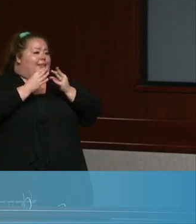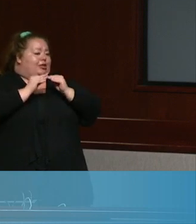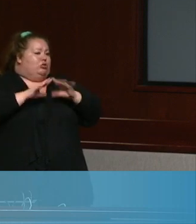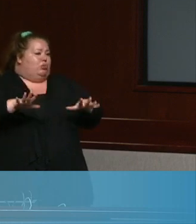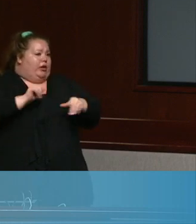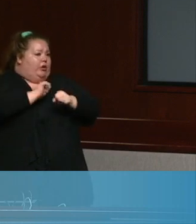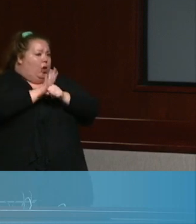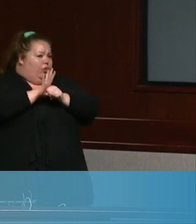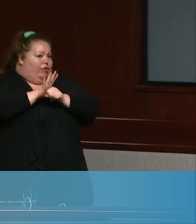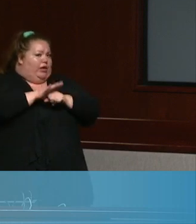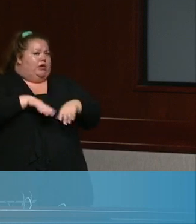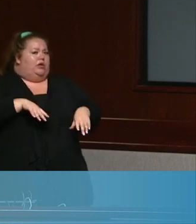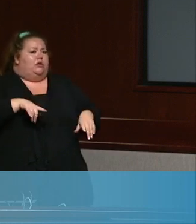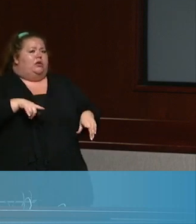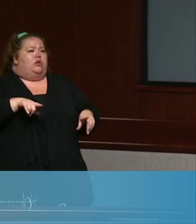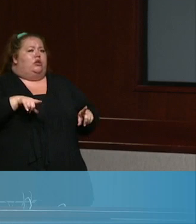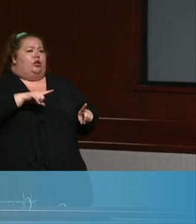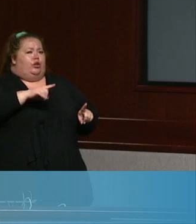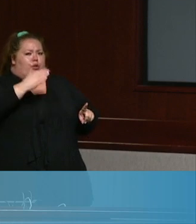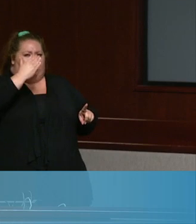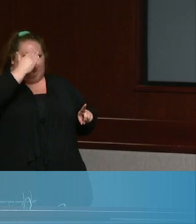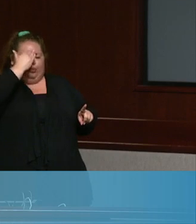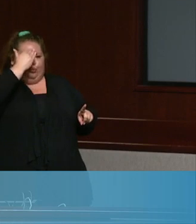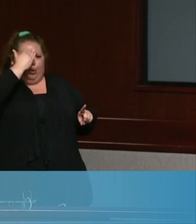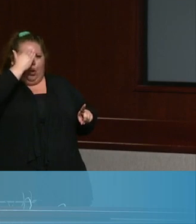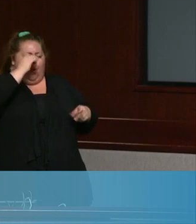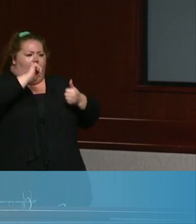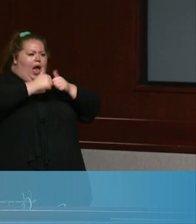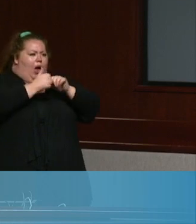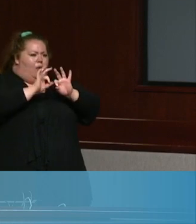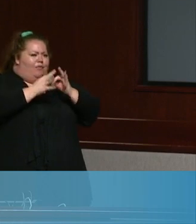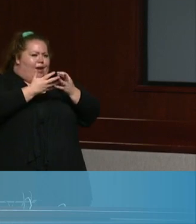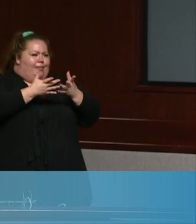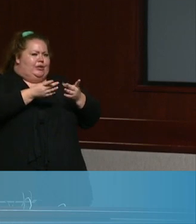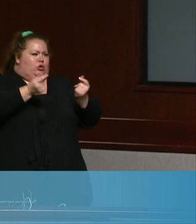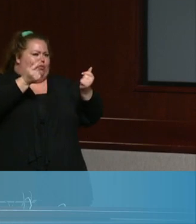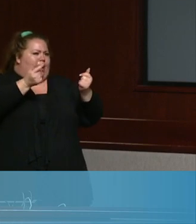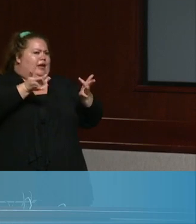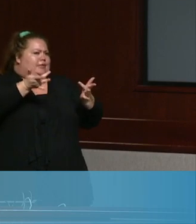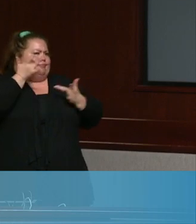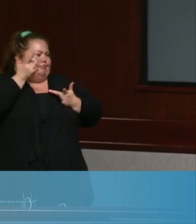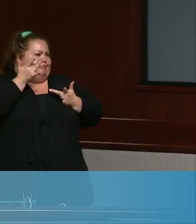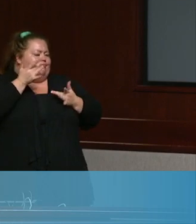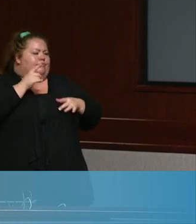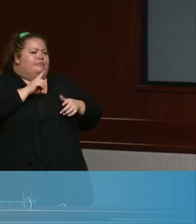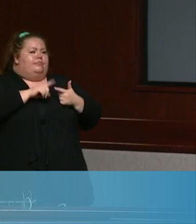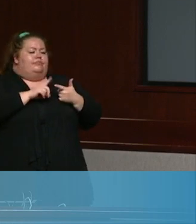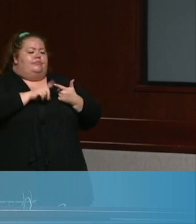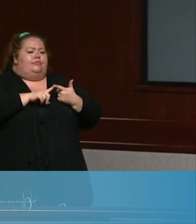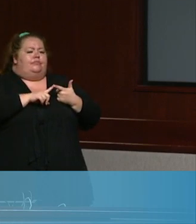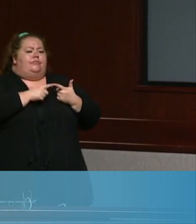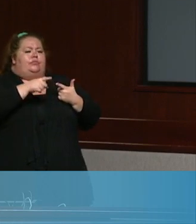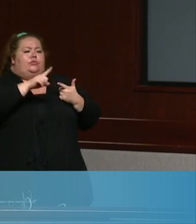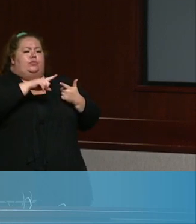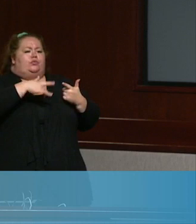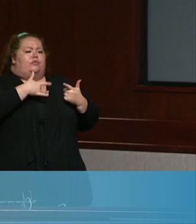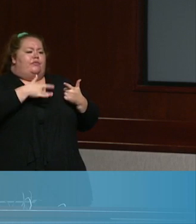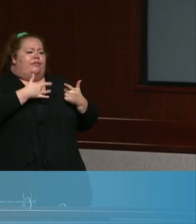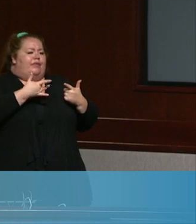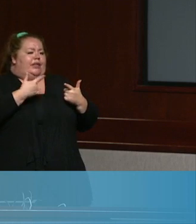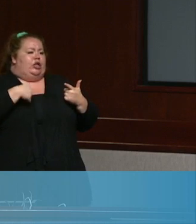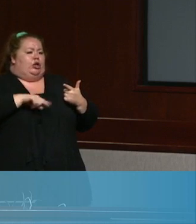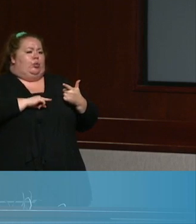there's a known case where families are getting this. Something else is, do you feel that we are getting ahead